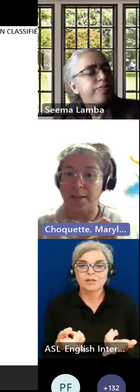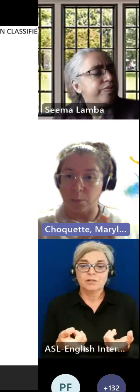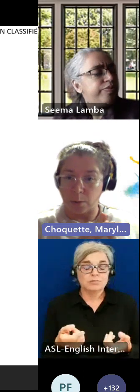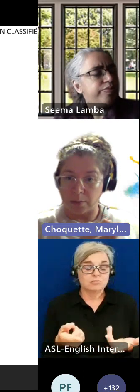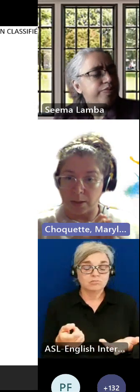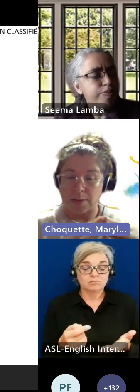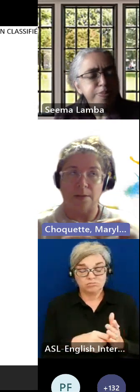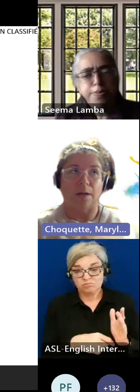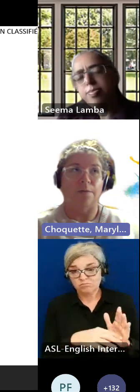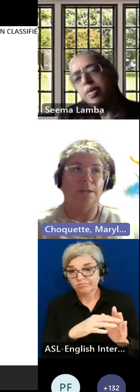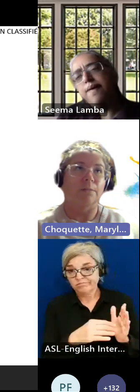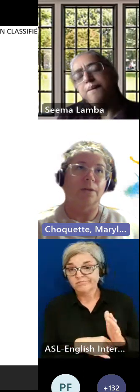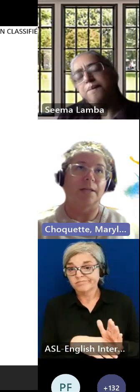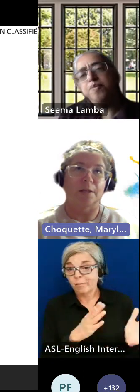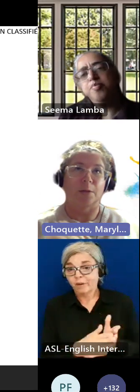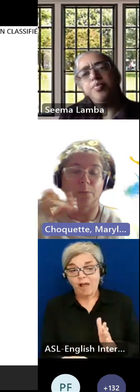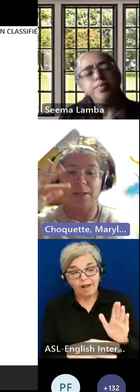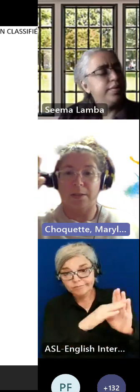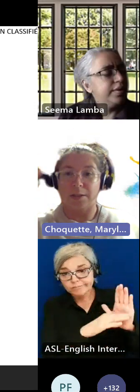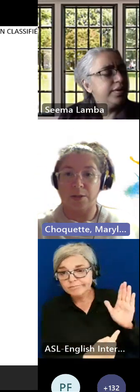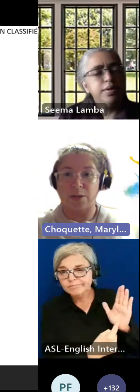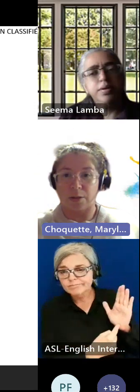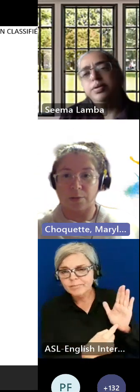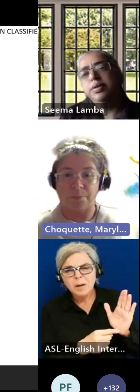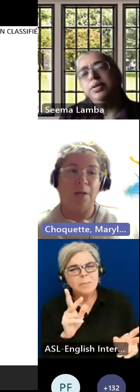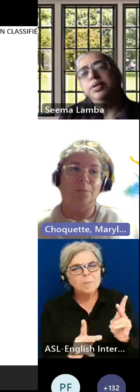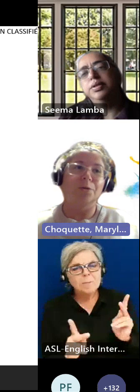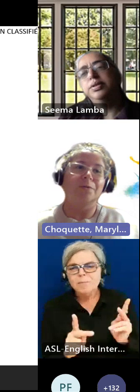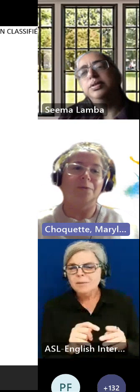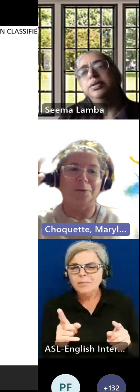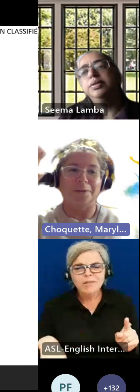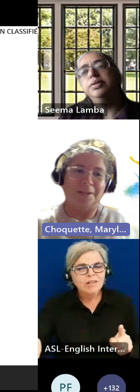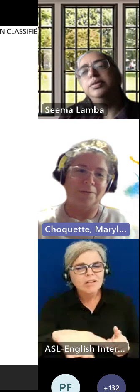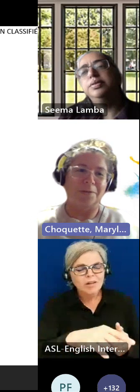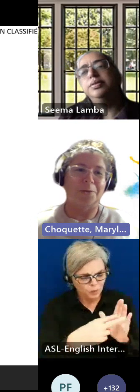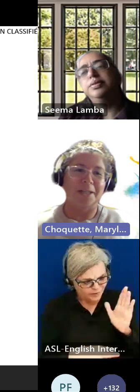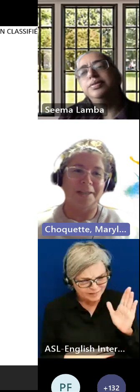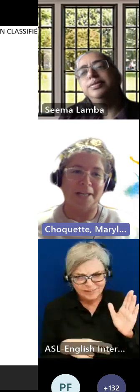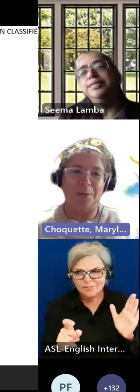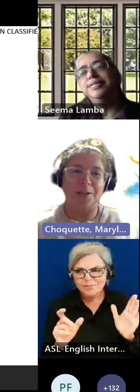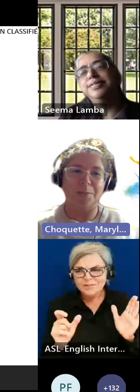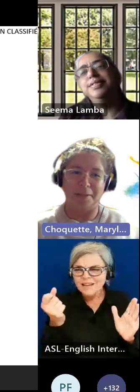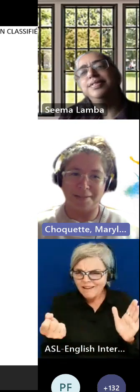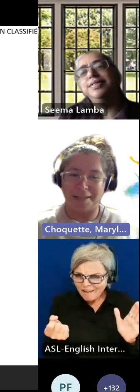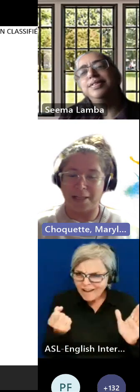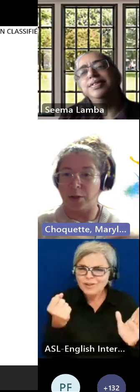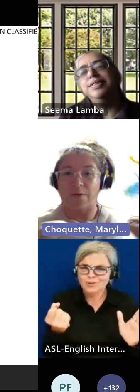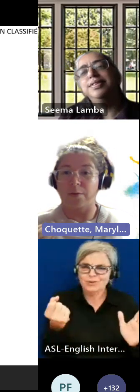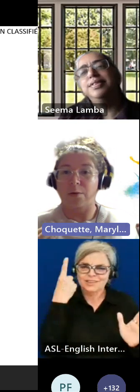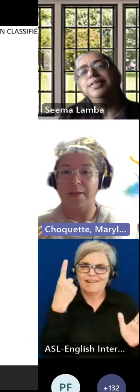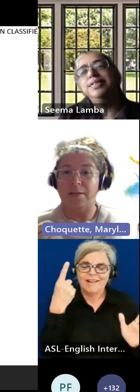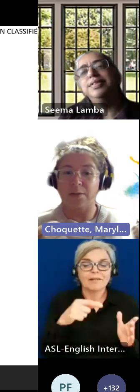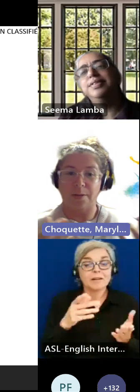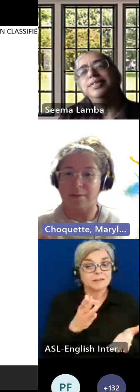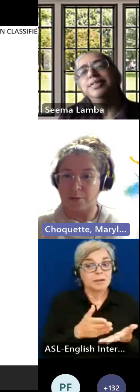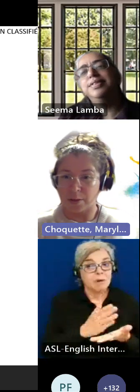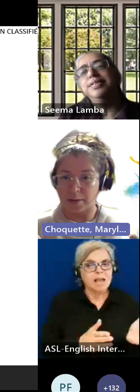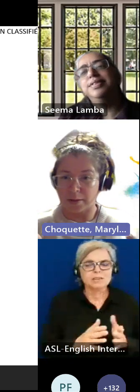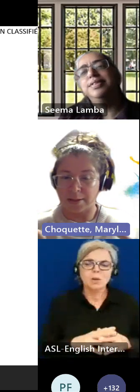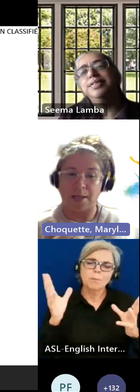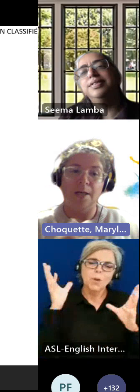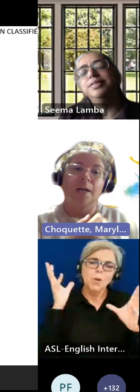to understand what it means. I've seen plans that are written in such a beautiful and flowery language, but in the end, you have no idea